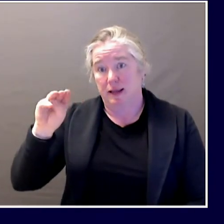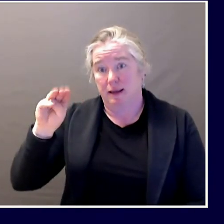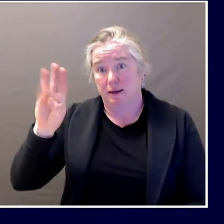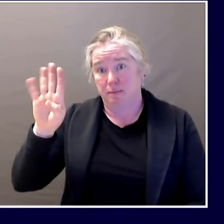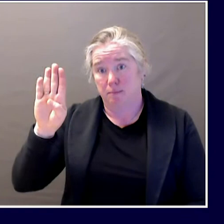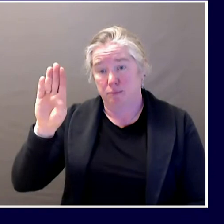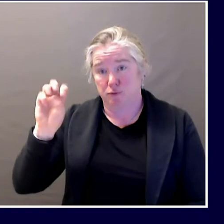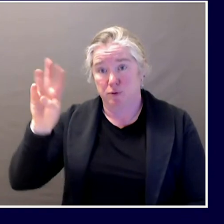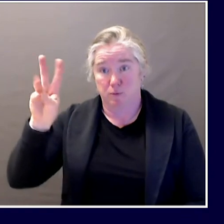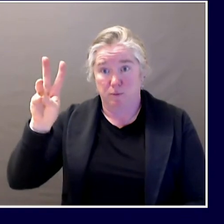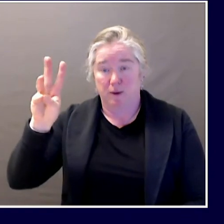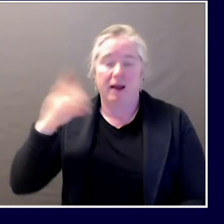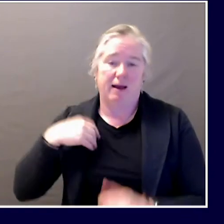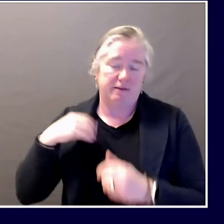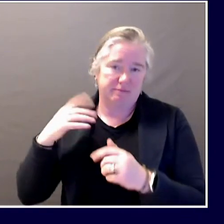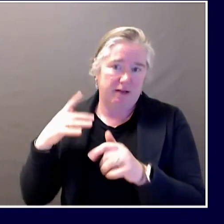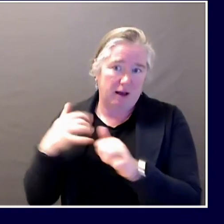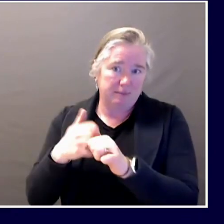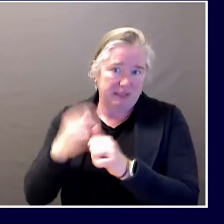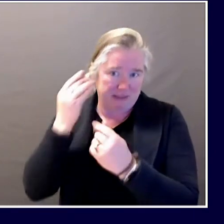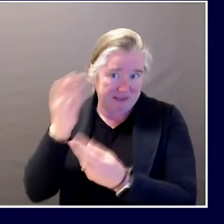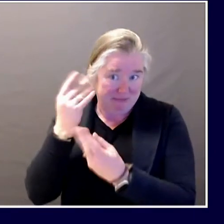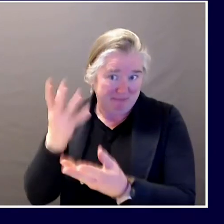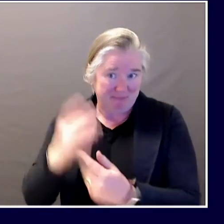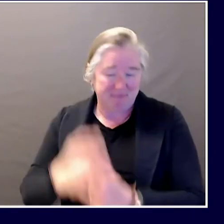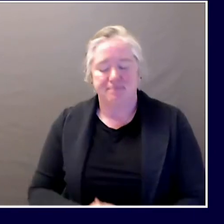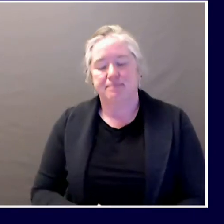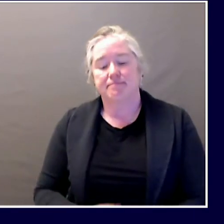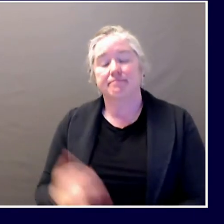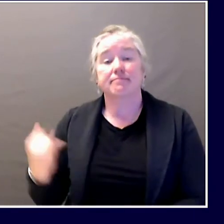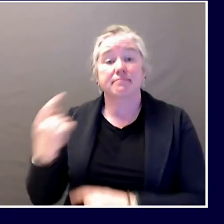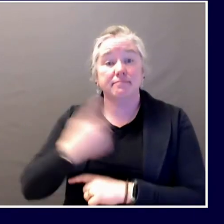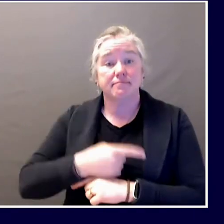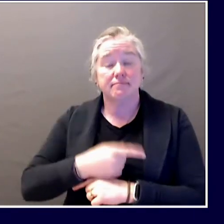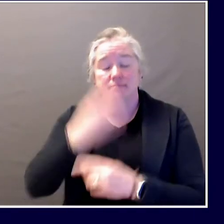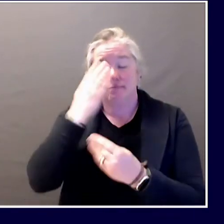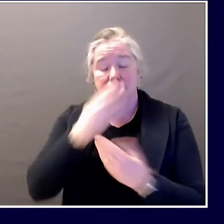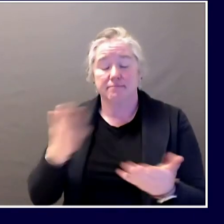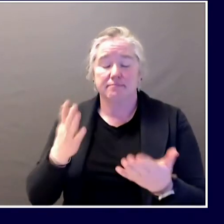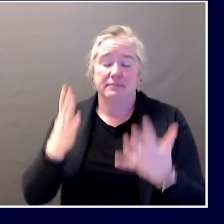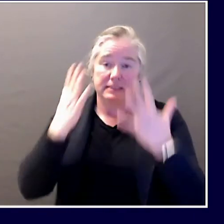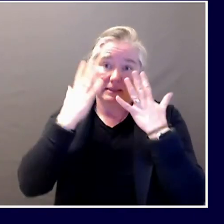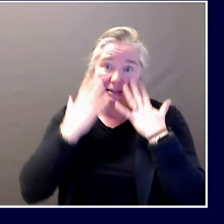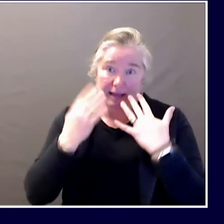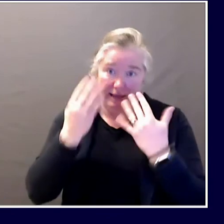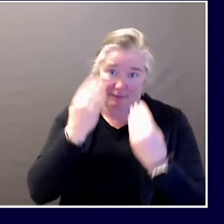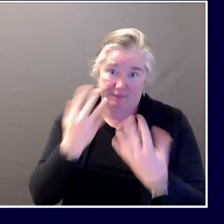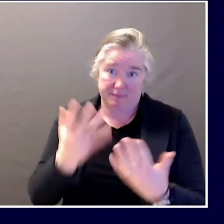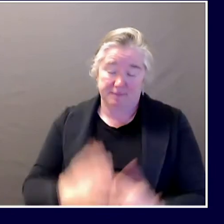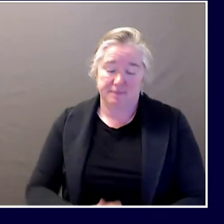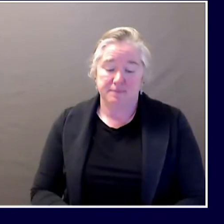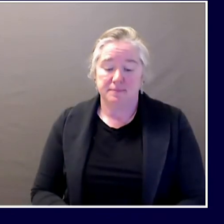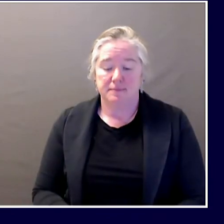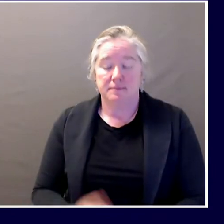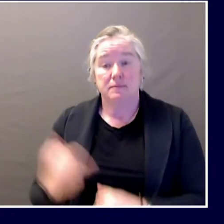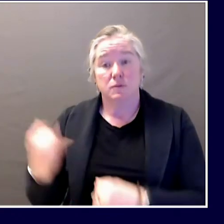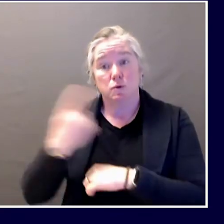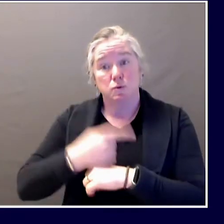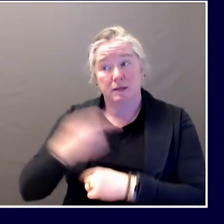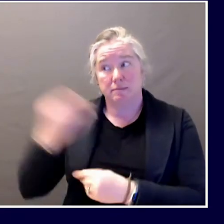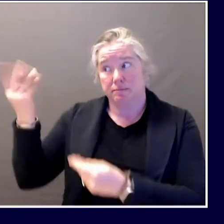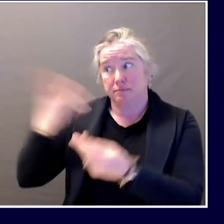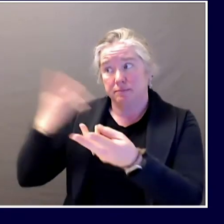And I begin my updates this afternoon with some sad notes. Maine CDC is